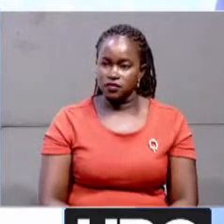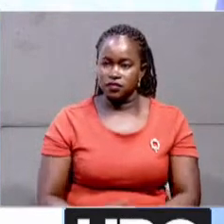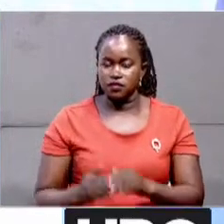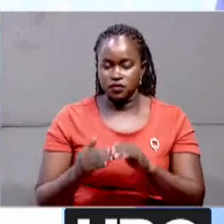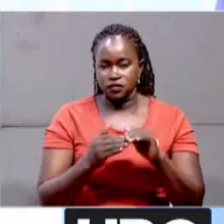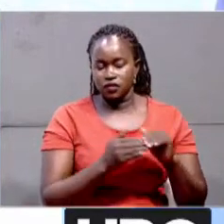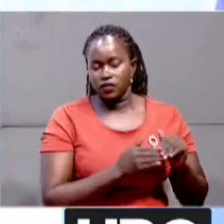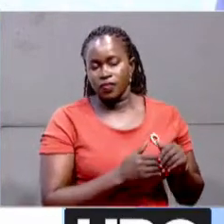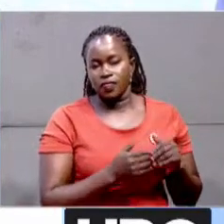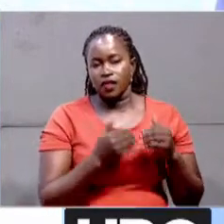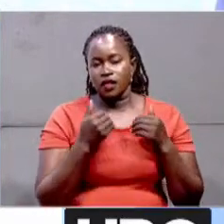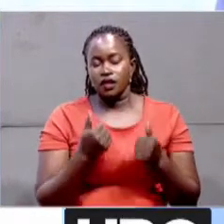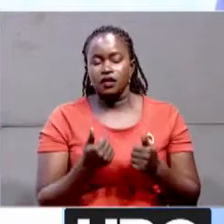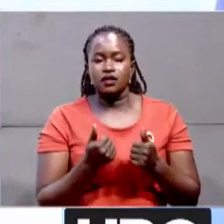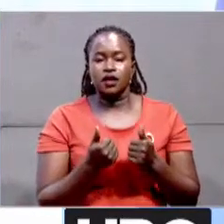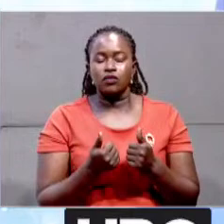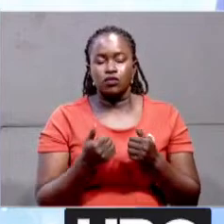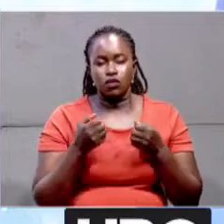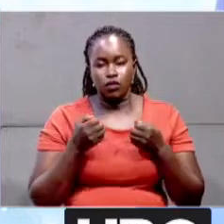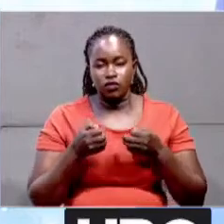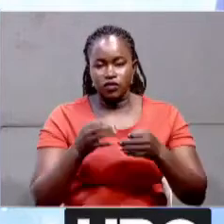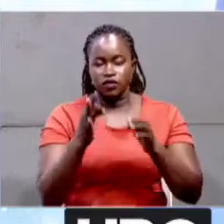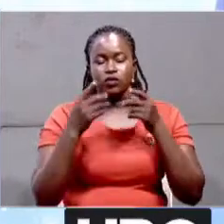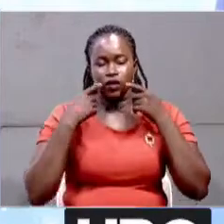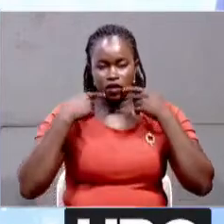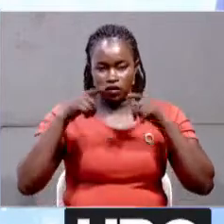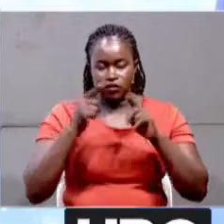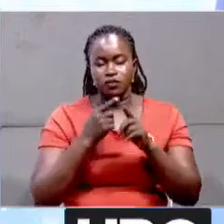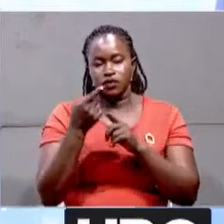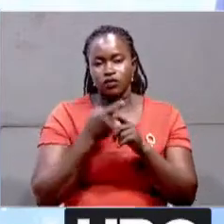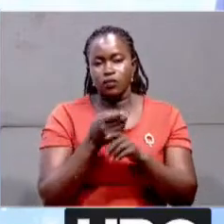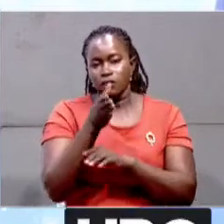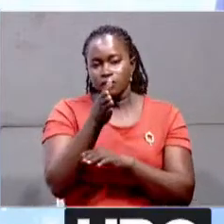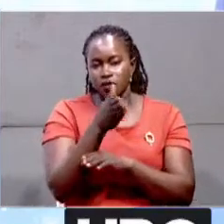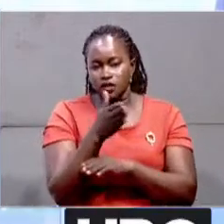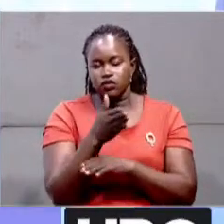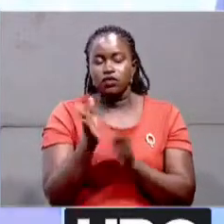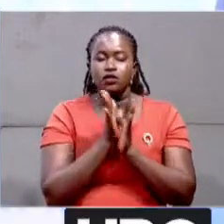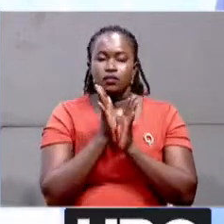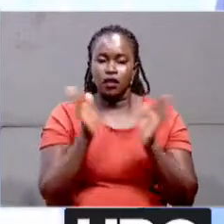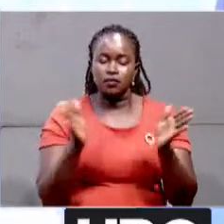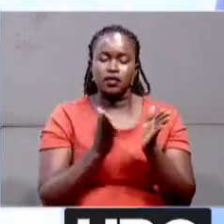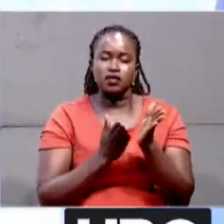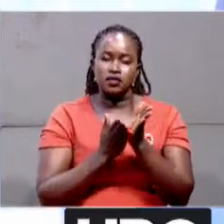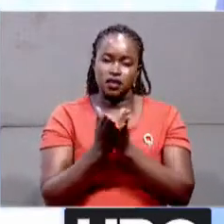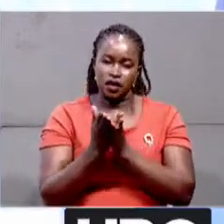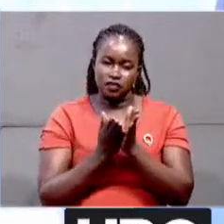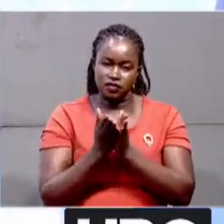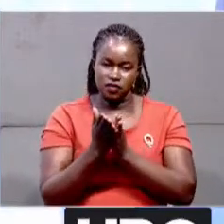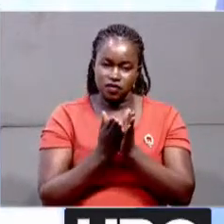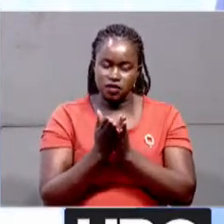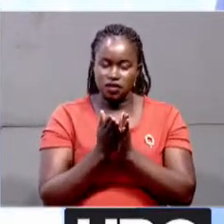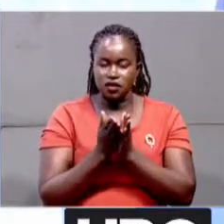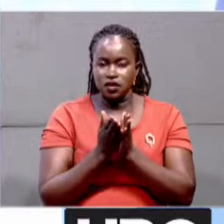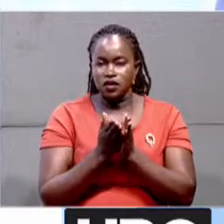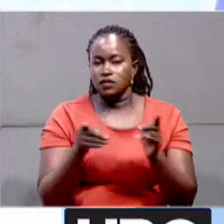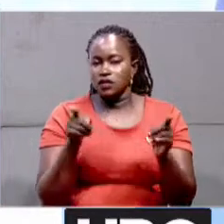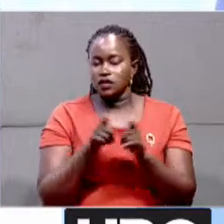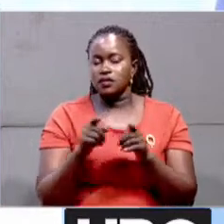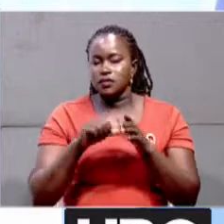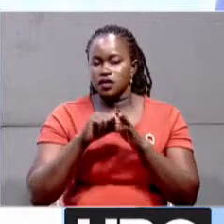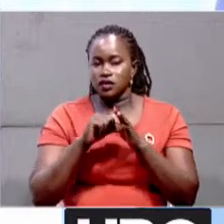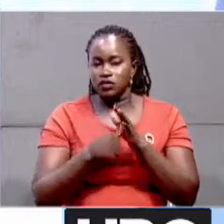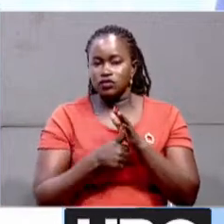Now, to top that up, is an official announcement from the Ministry of Public Service on the same